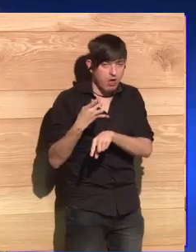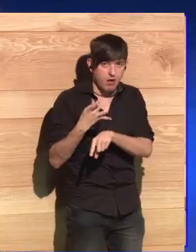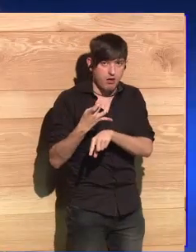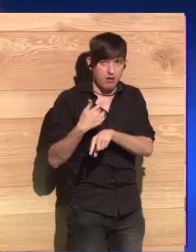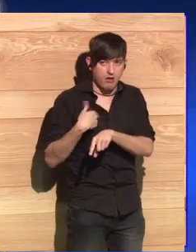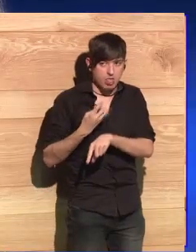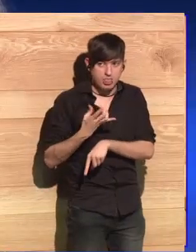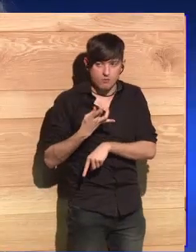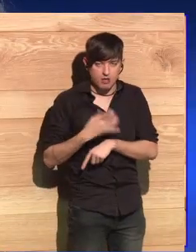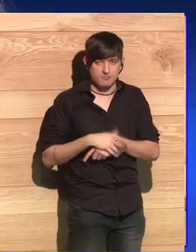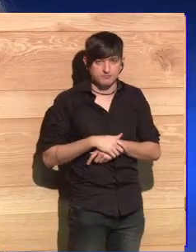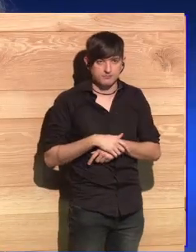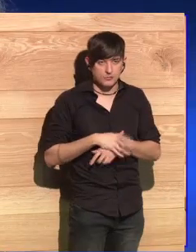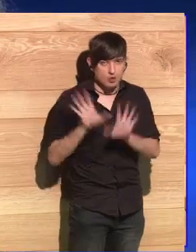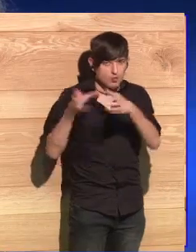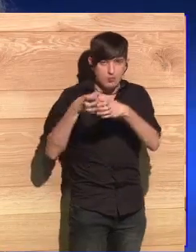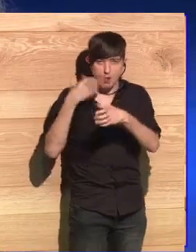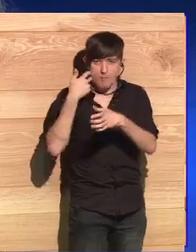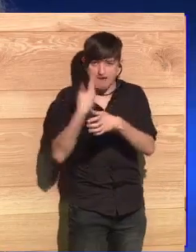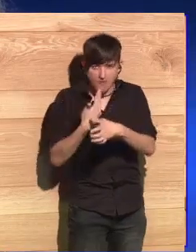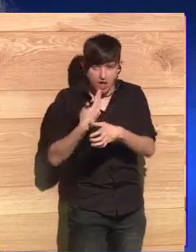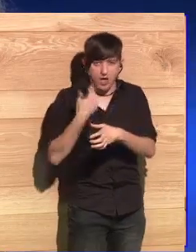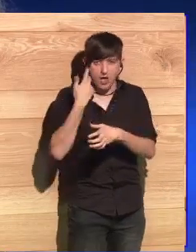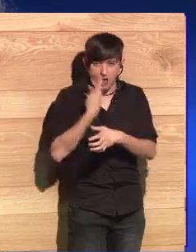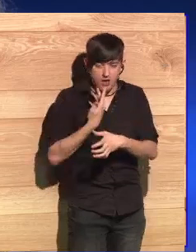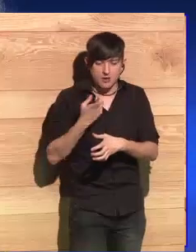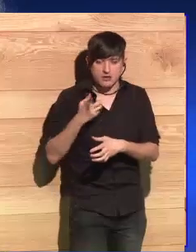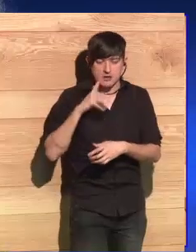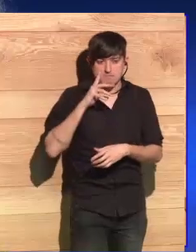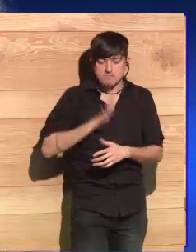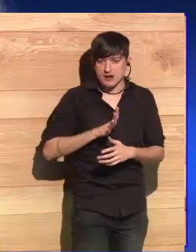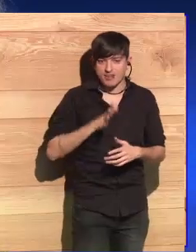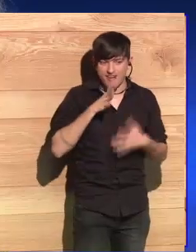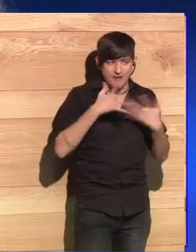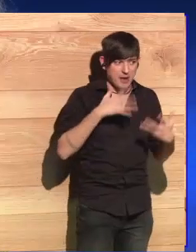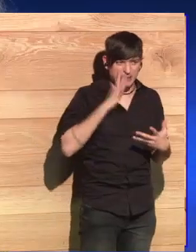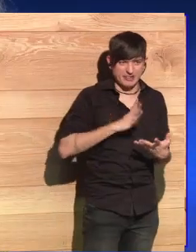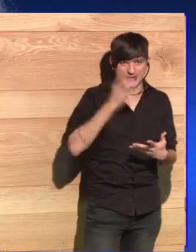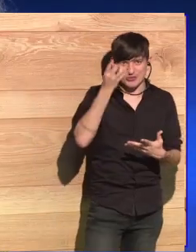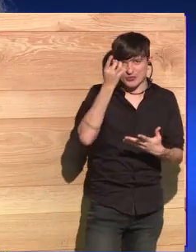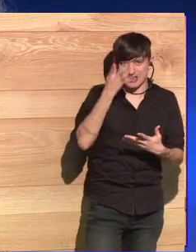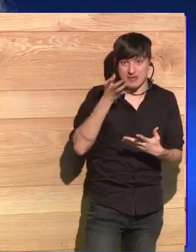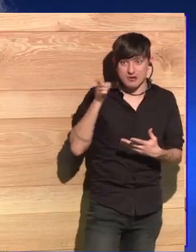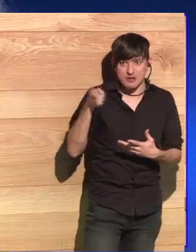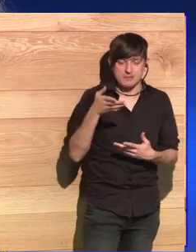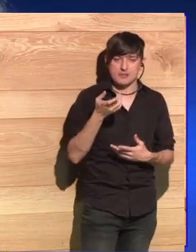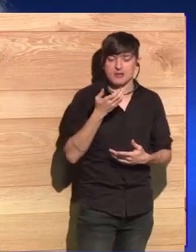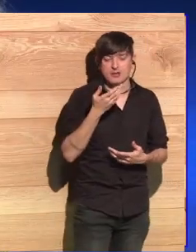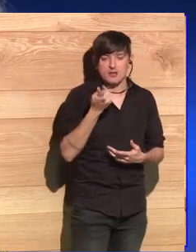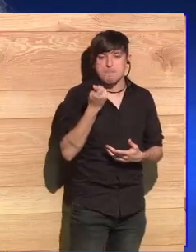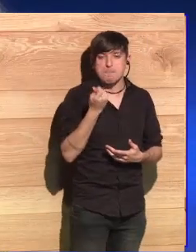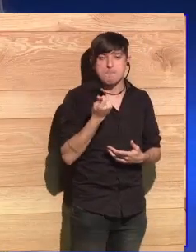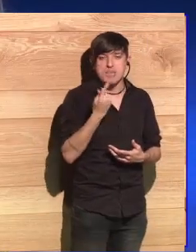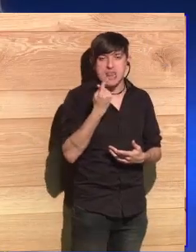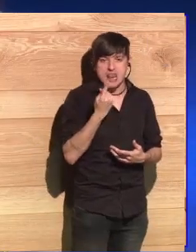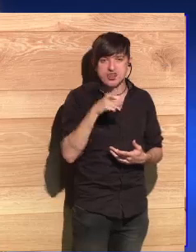these days it sounds like nothing, but back then it was $1,000 worth of cocaine that I was supposed to sell over a Super Bowl weekend